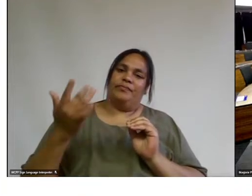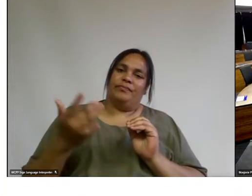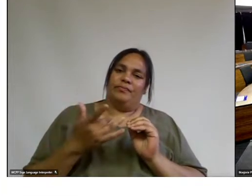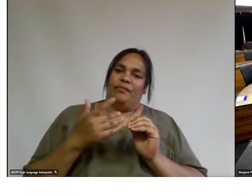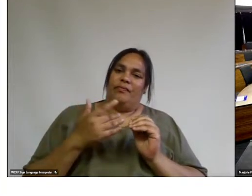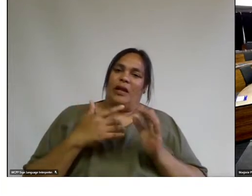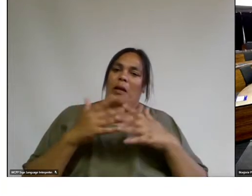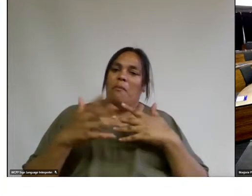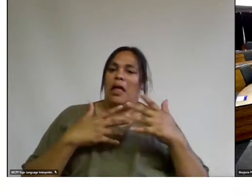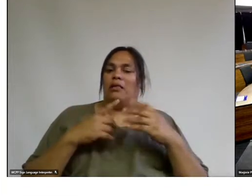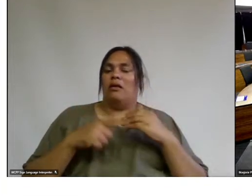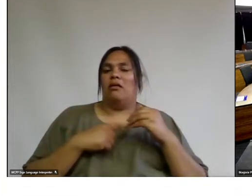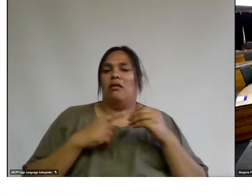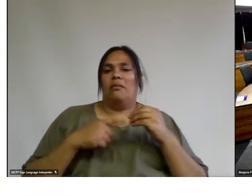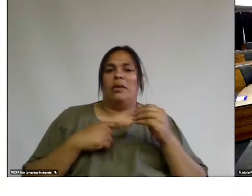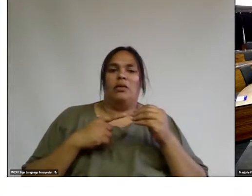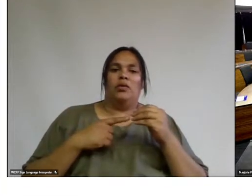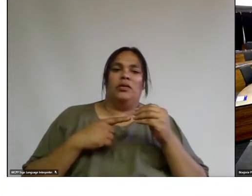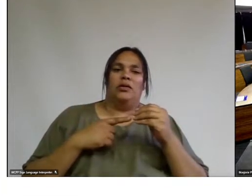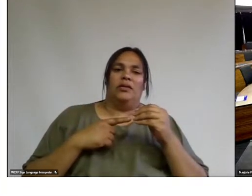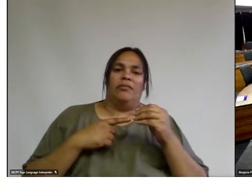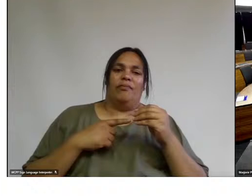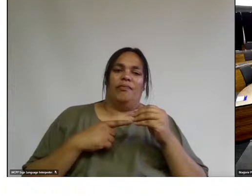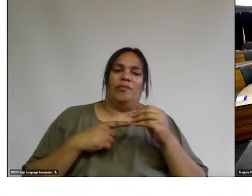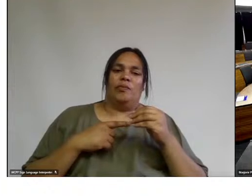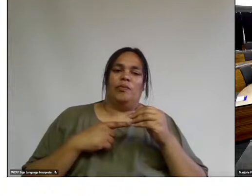matters about